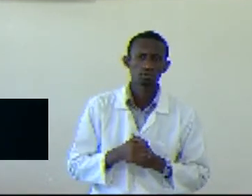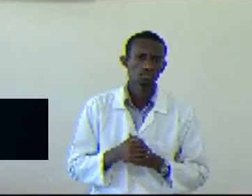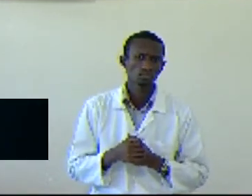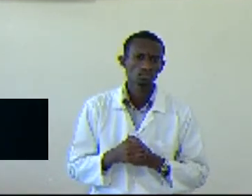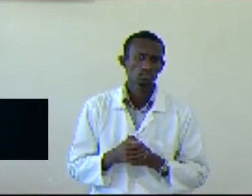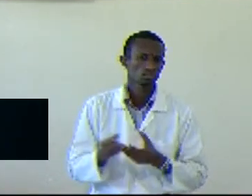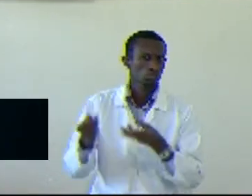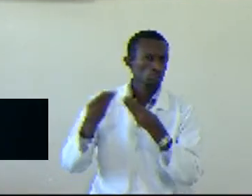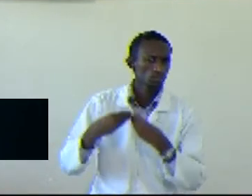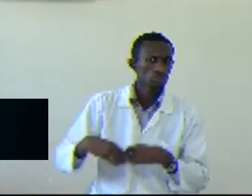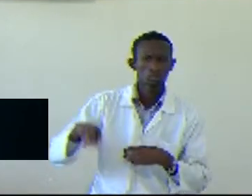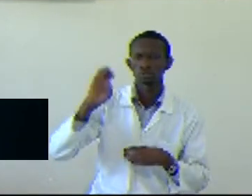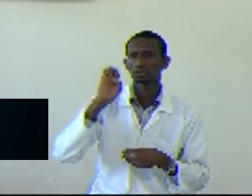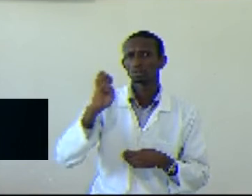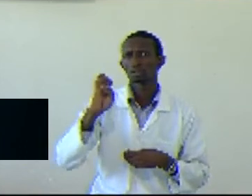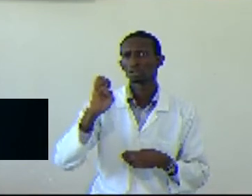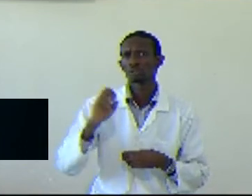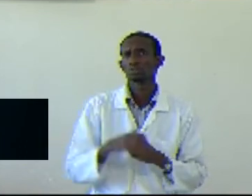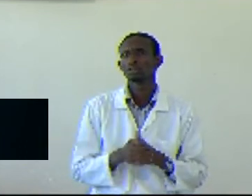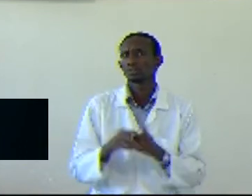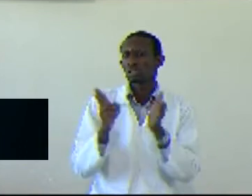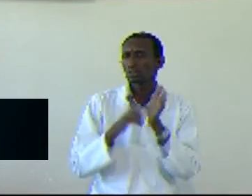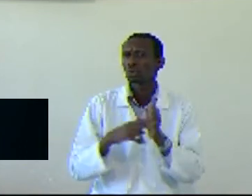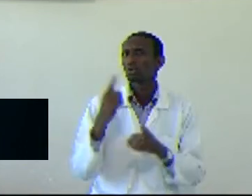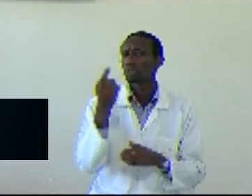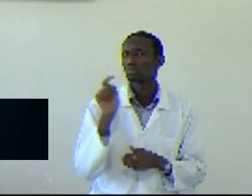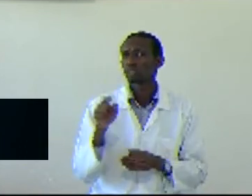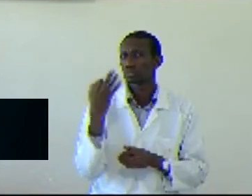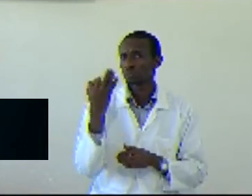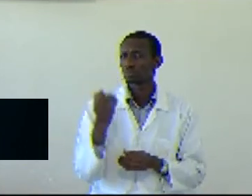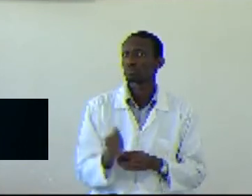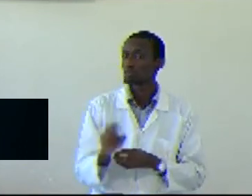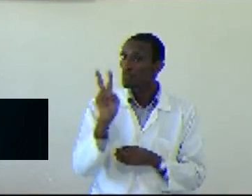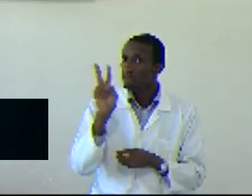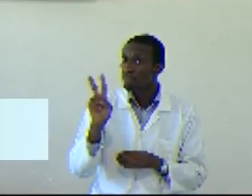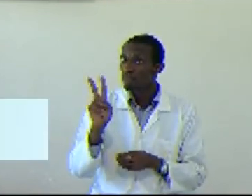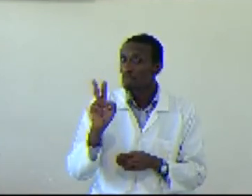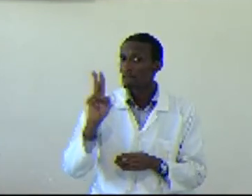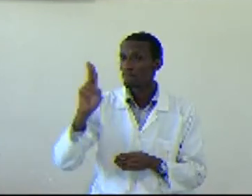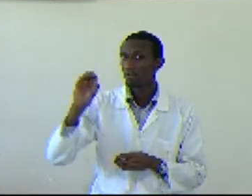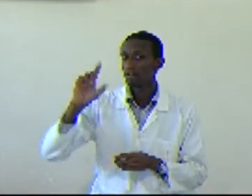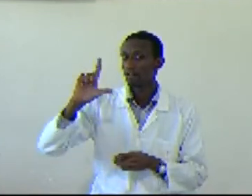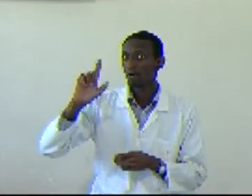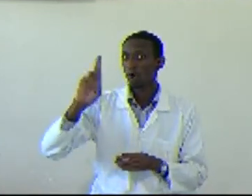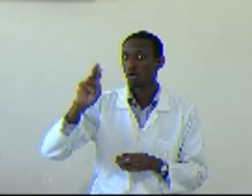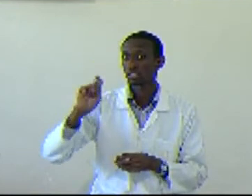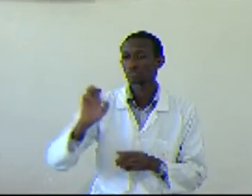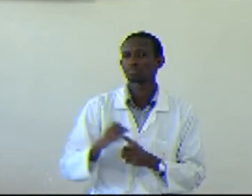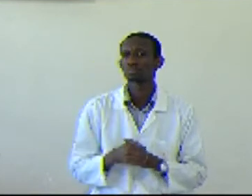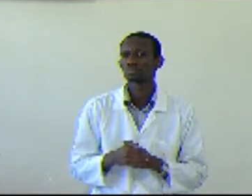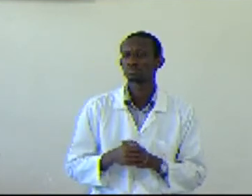E equals to 1.3. That is the volts, okay? So then we also have the